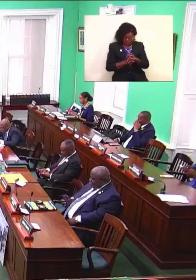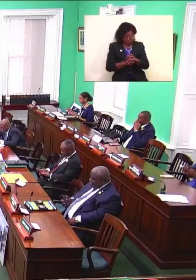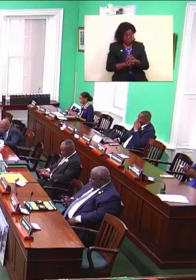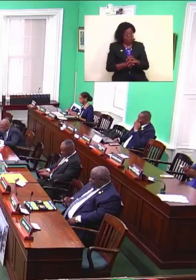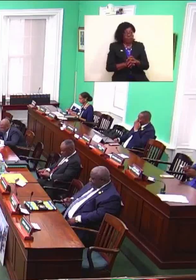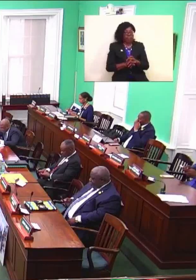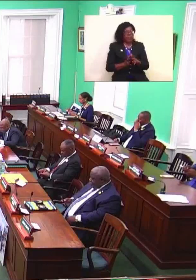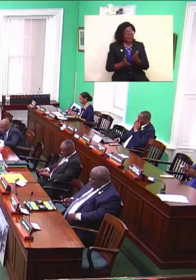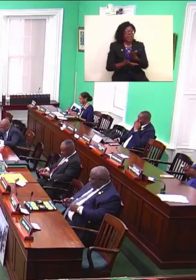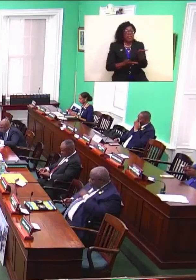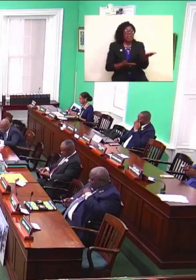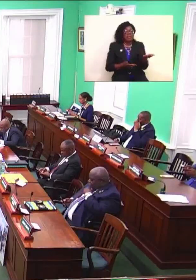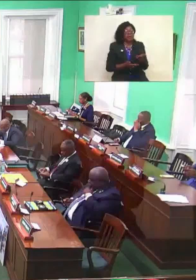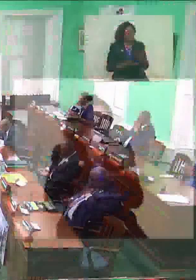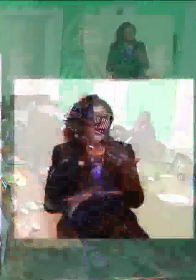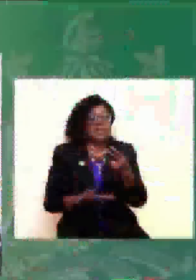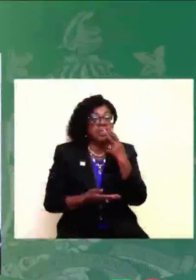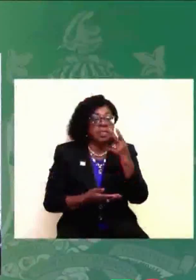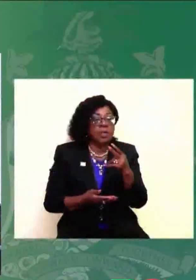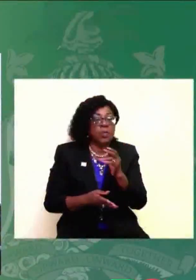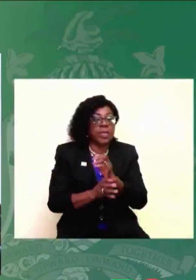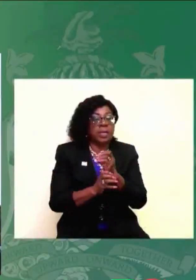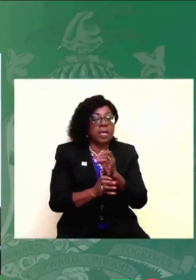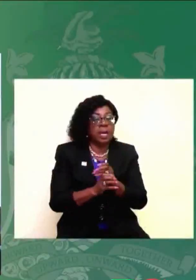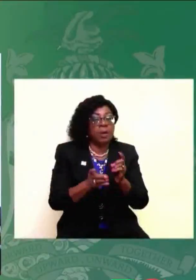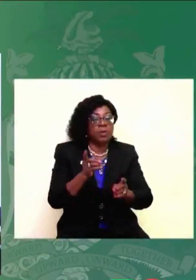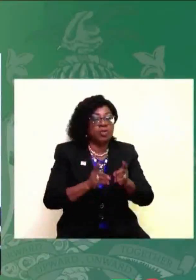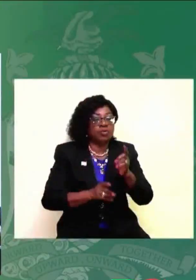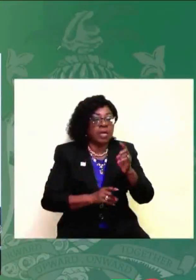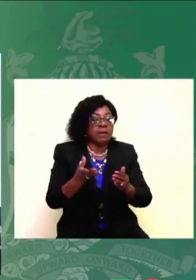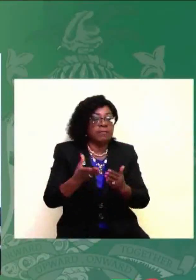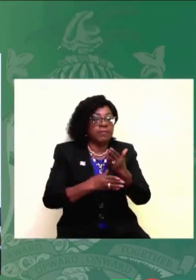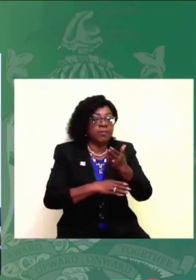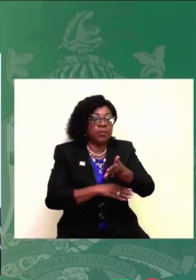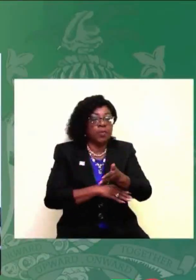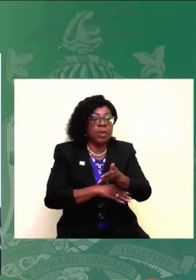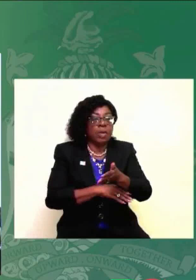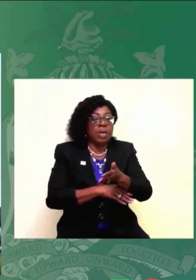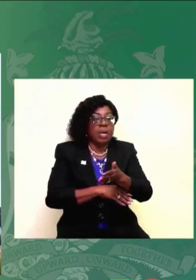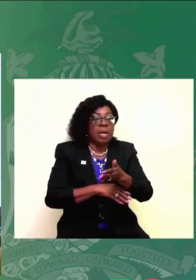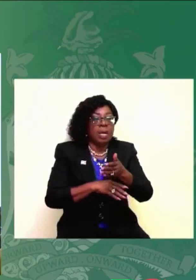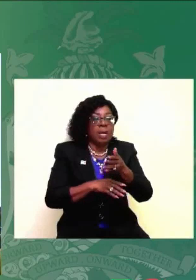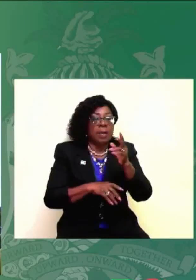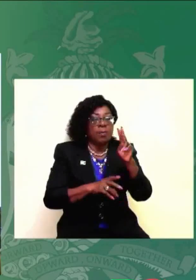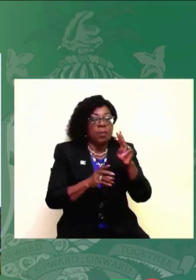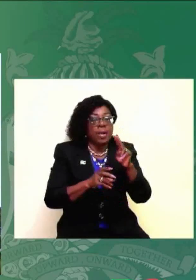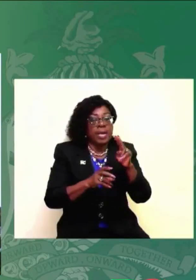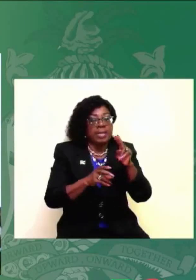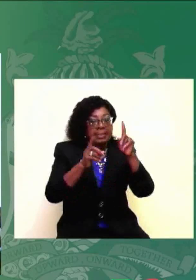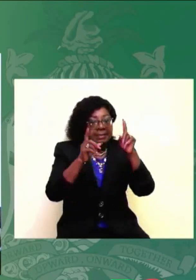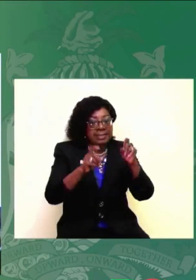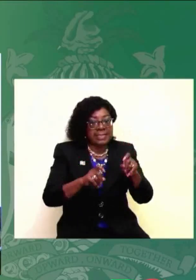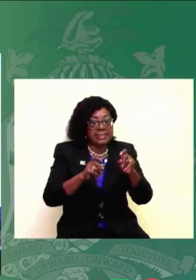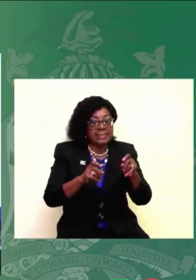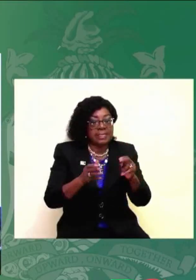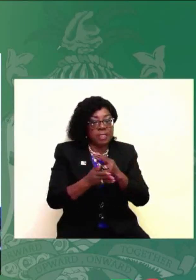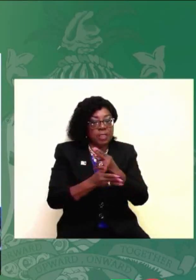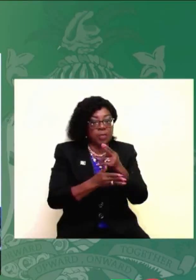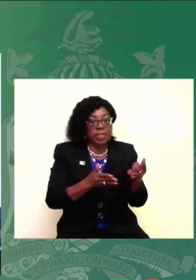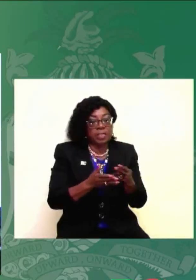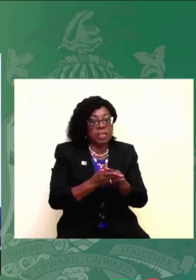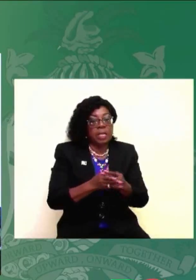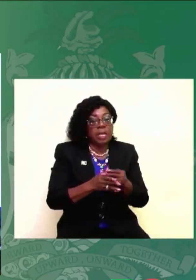Here you can see where the cars will drive through a mobile testing unit. This is how it looks. And on